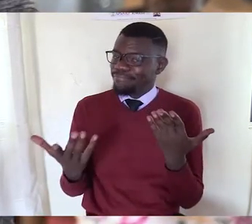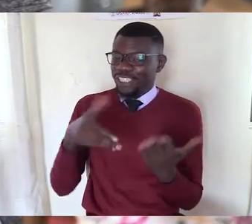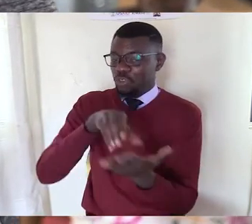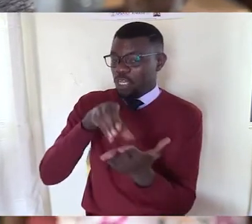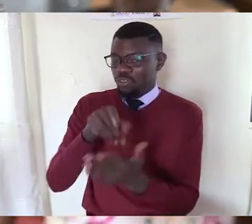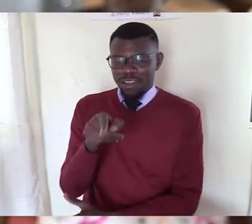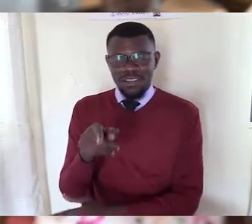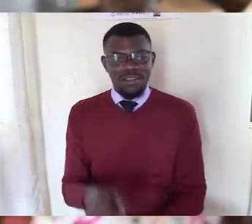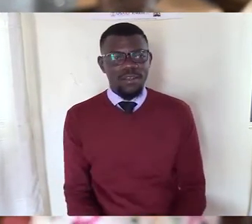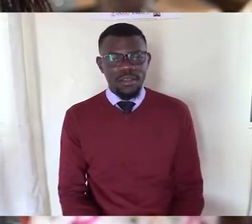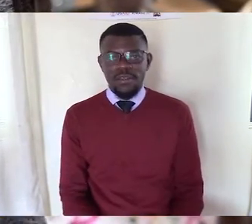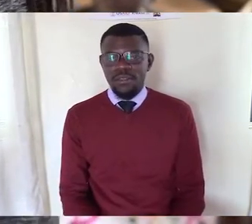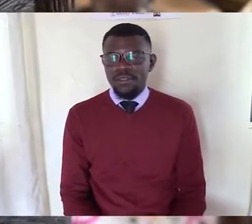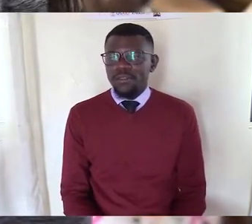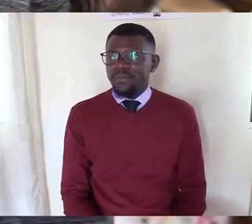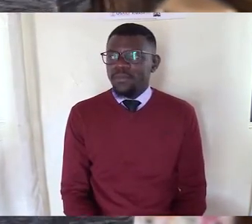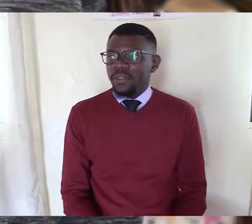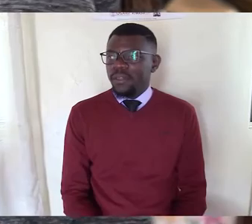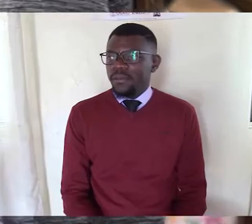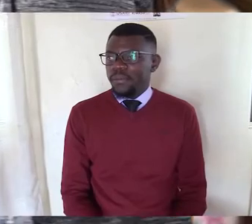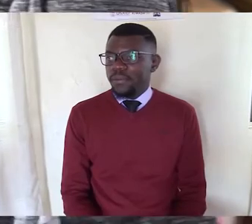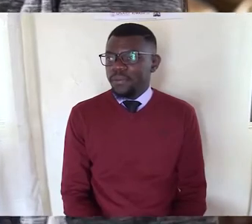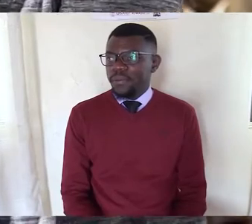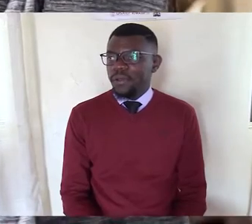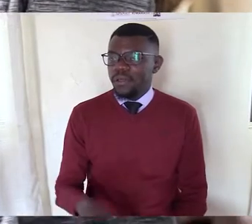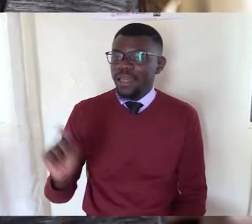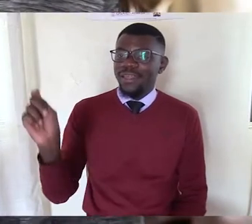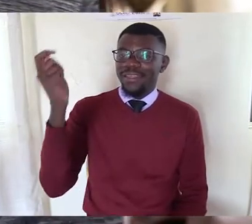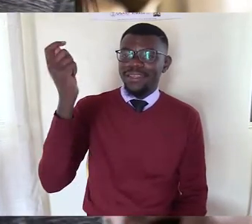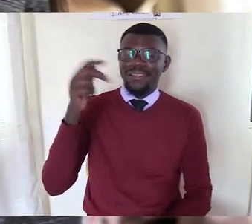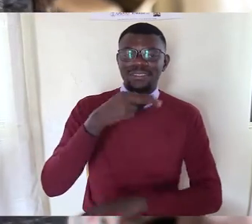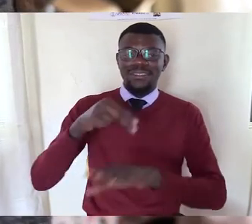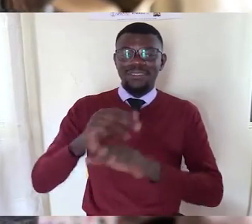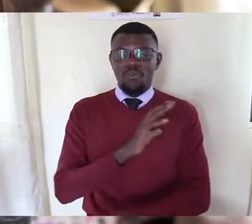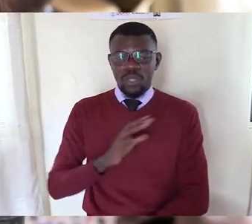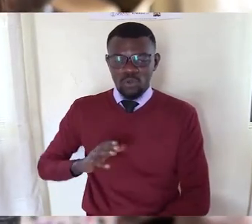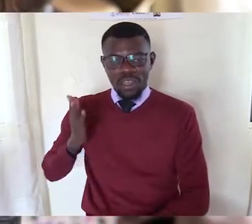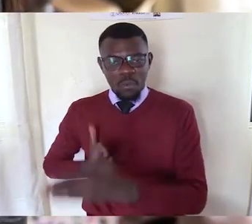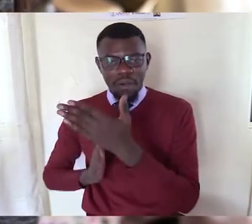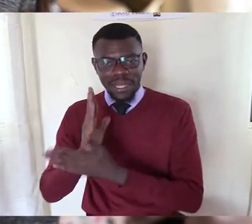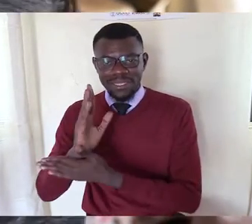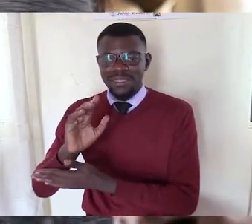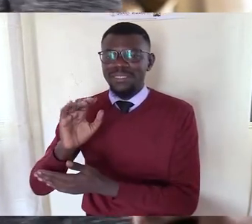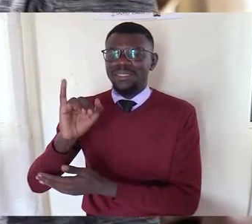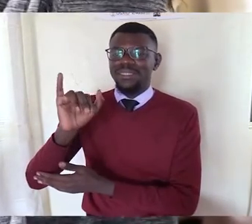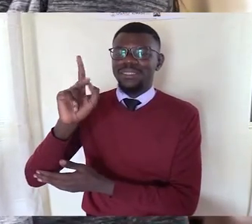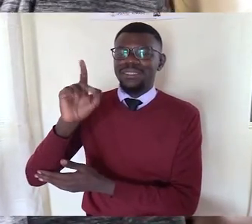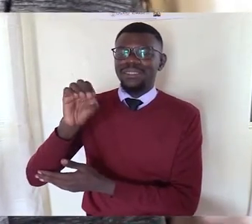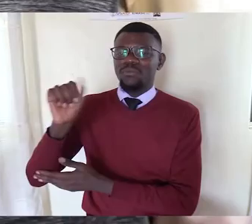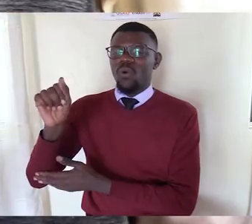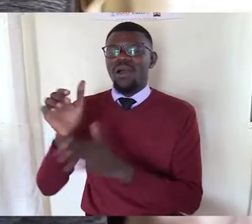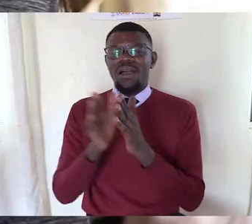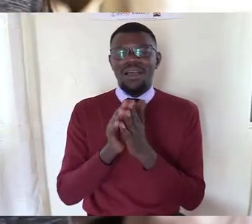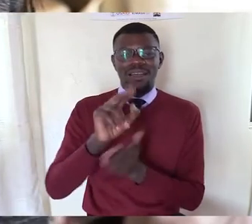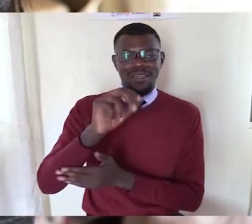situation. And then we have Kenya National Commission on Human Rights, IPOA and NGEC, in collaboration with